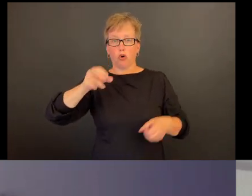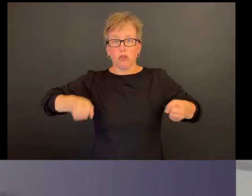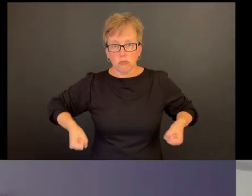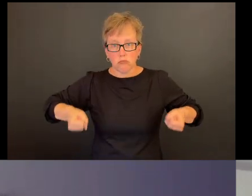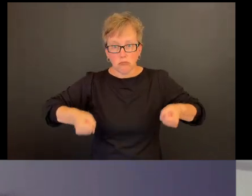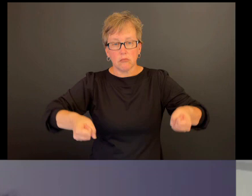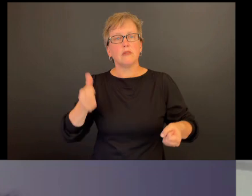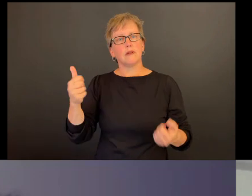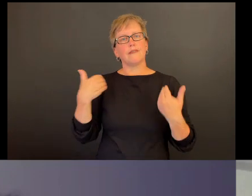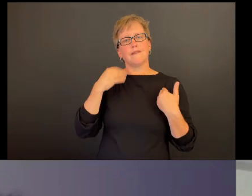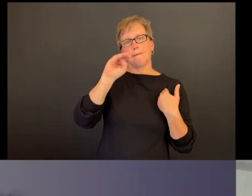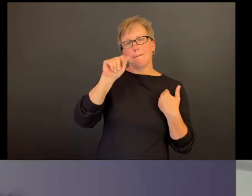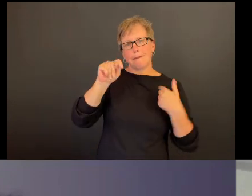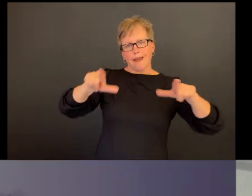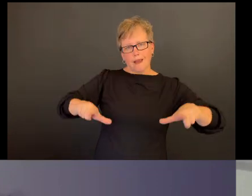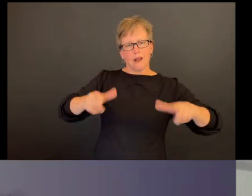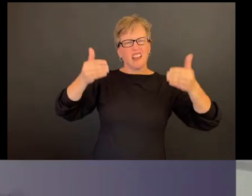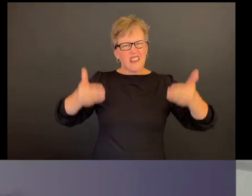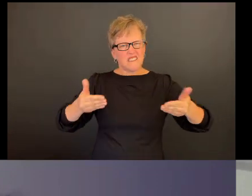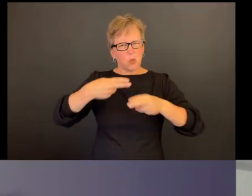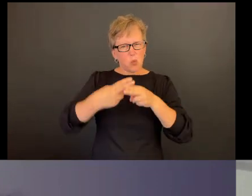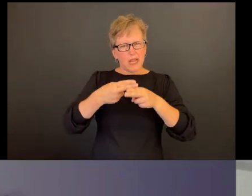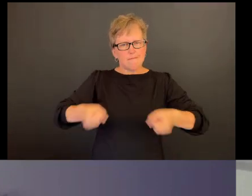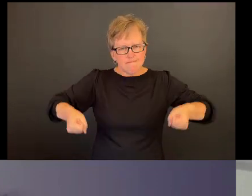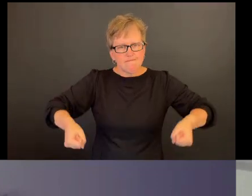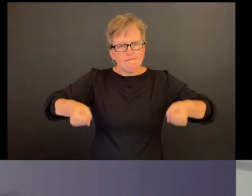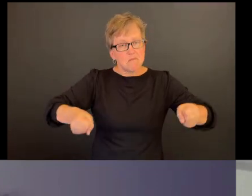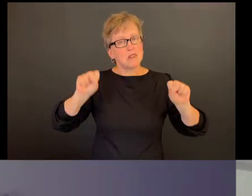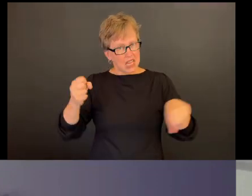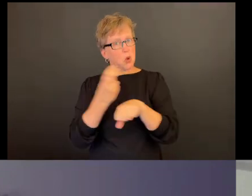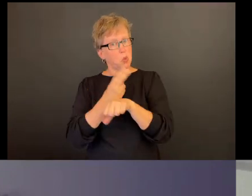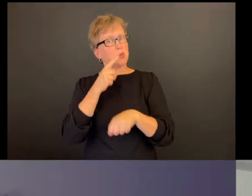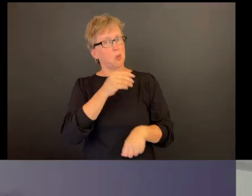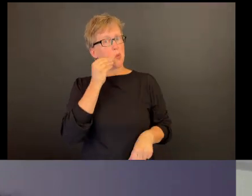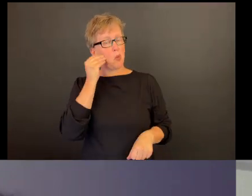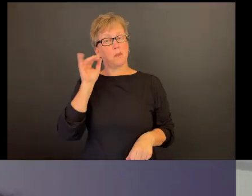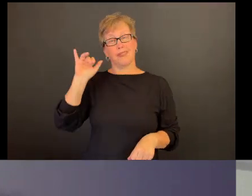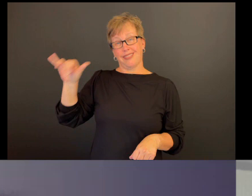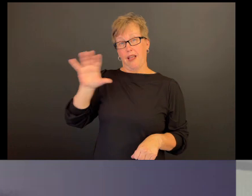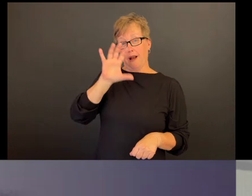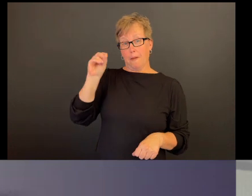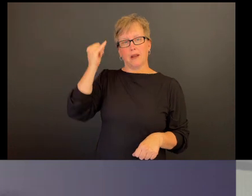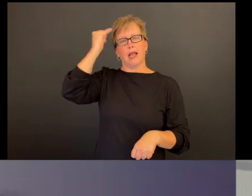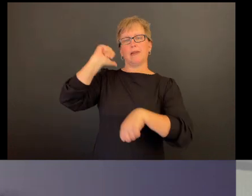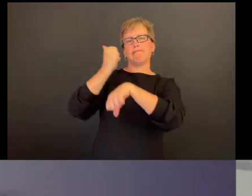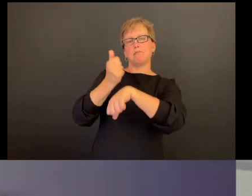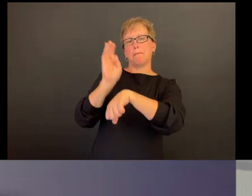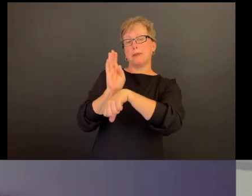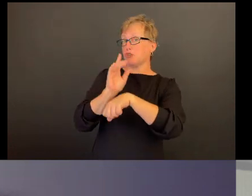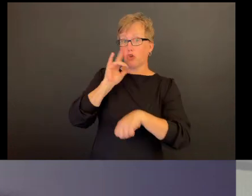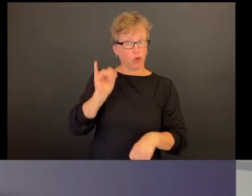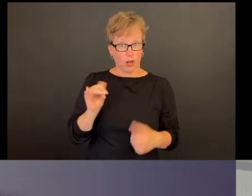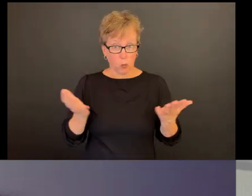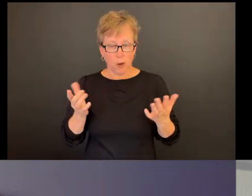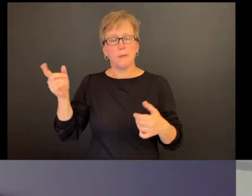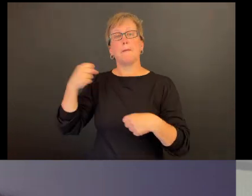Healing Innovations. It's out of Nashville, and they're creating a local mat type of weight